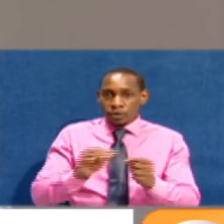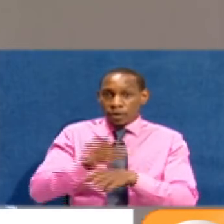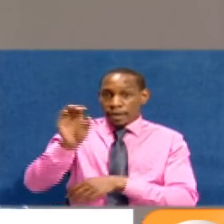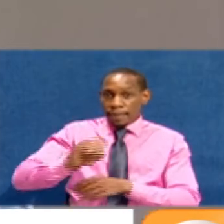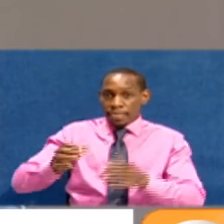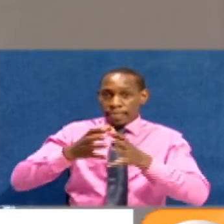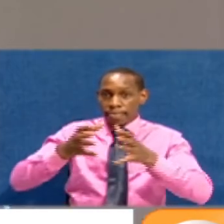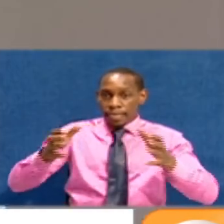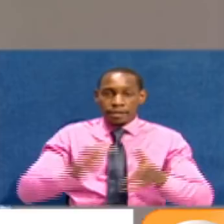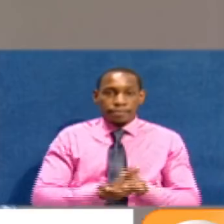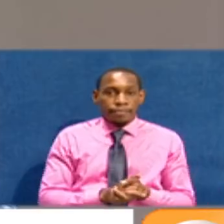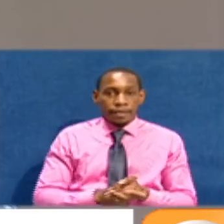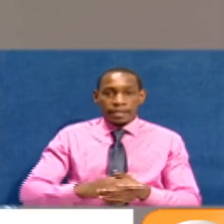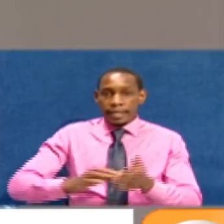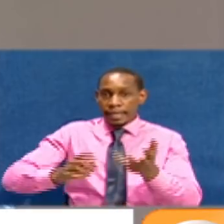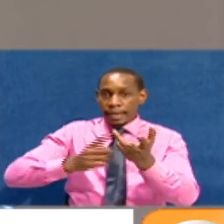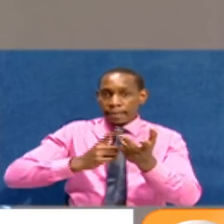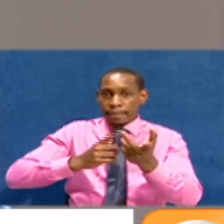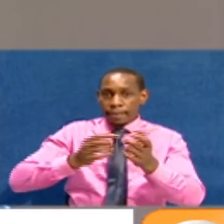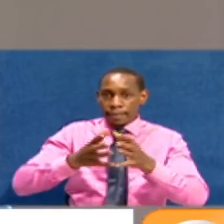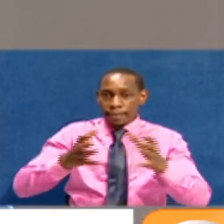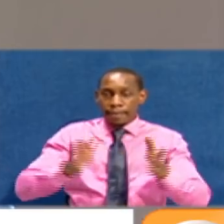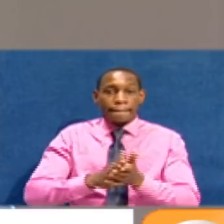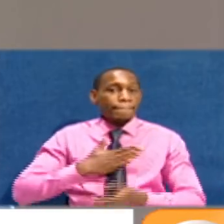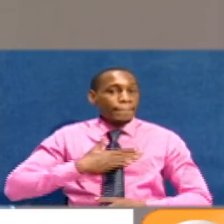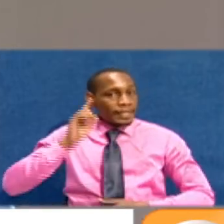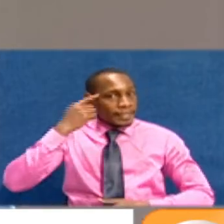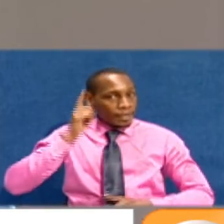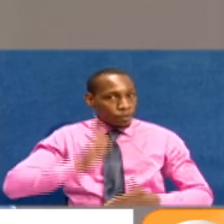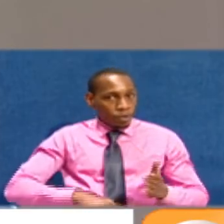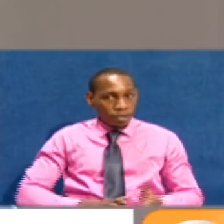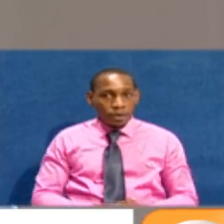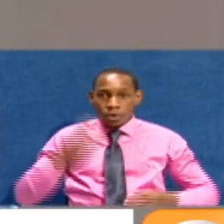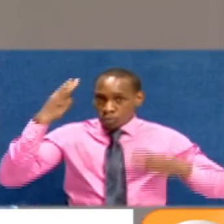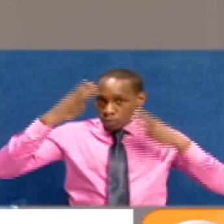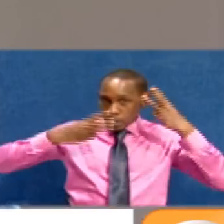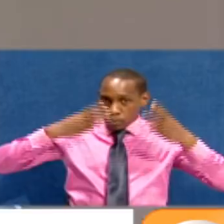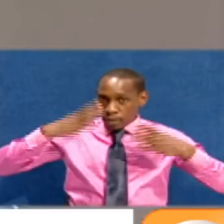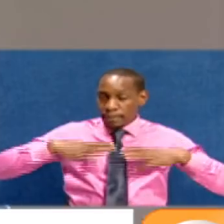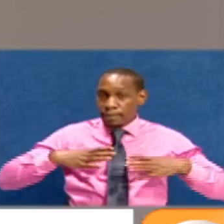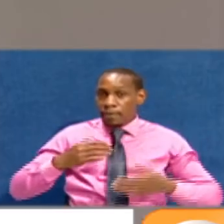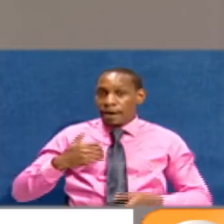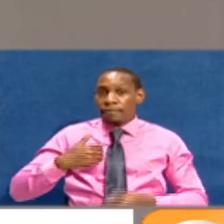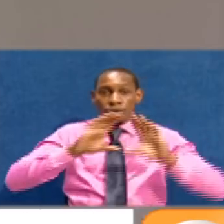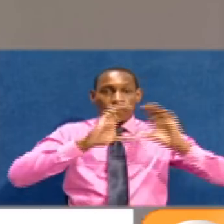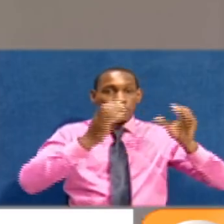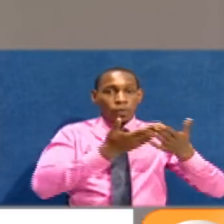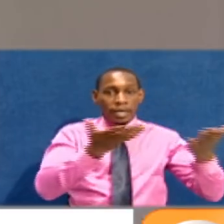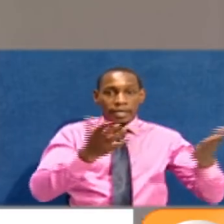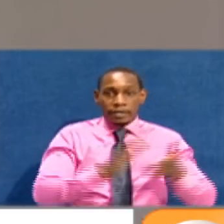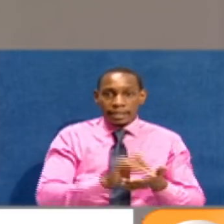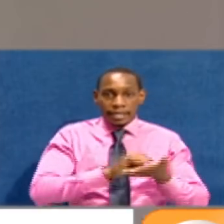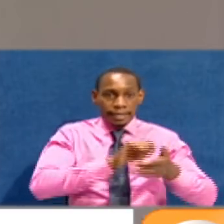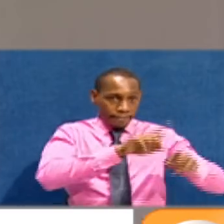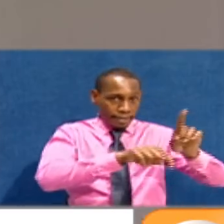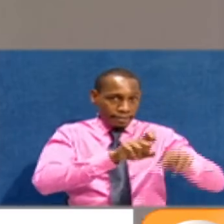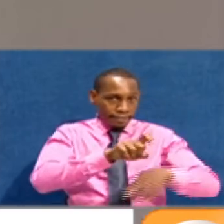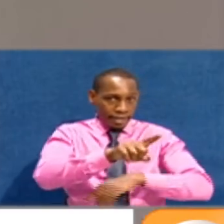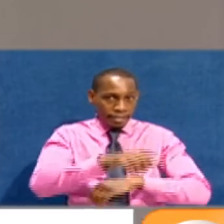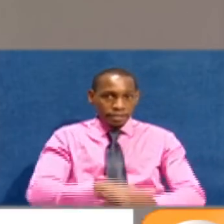positivity rate so far. The numbers are going up, we are being told. And I think one of the worries that the people have the world over are the strains, the